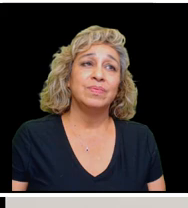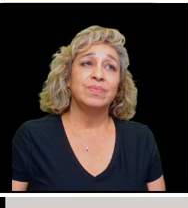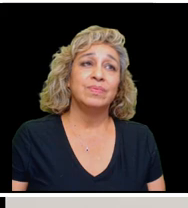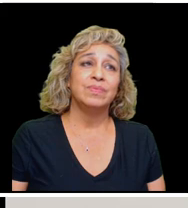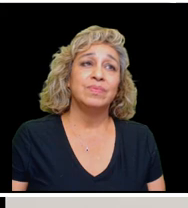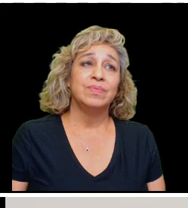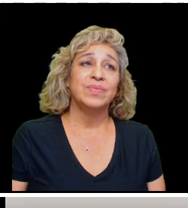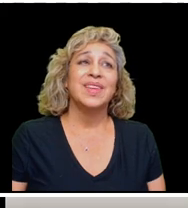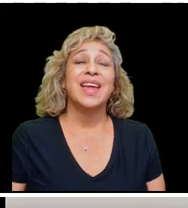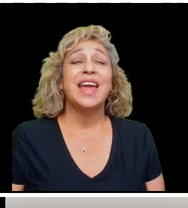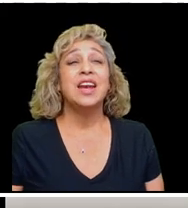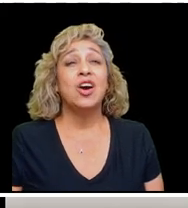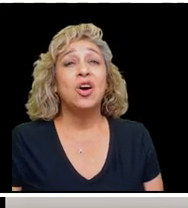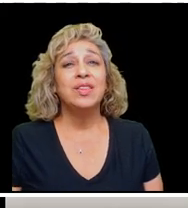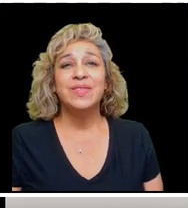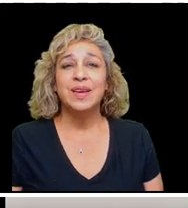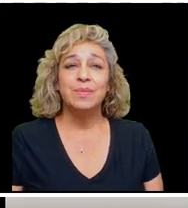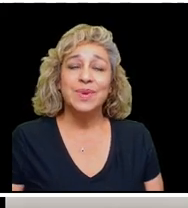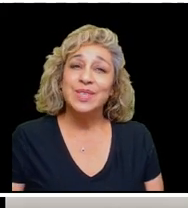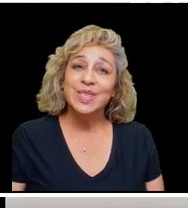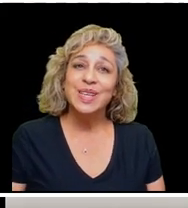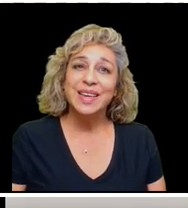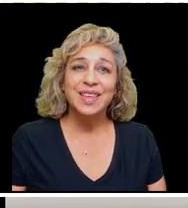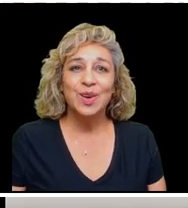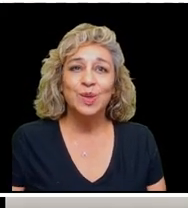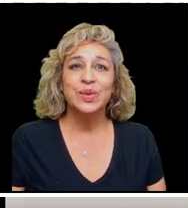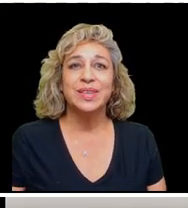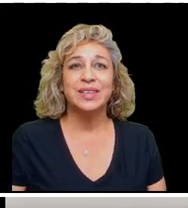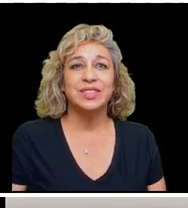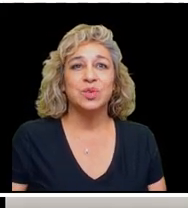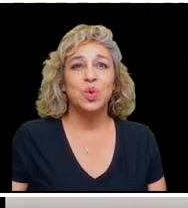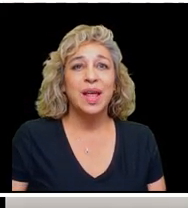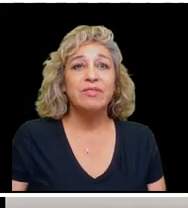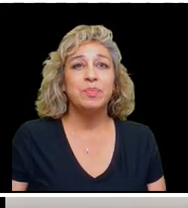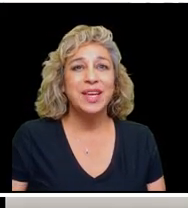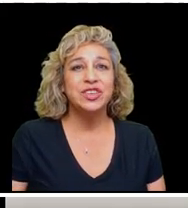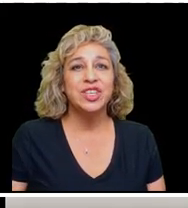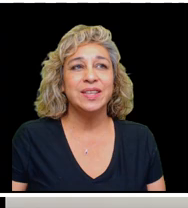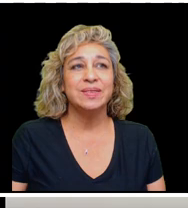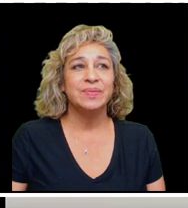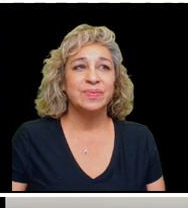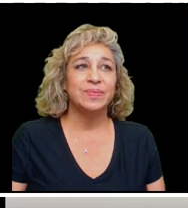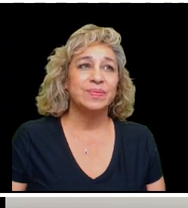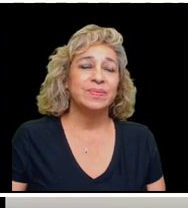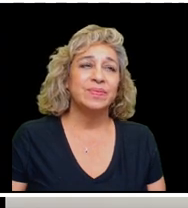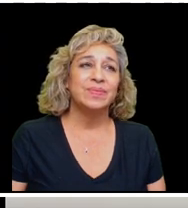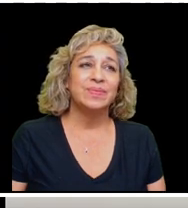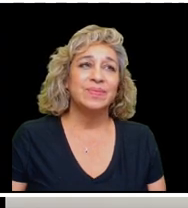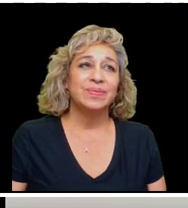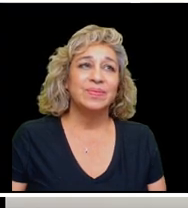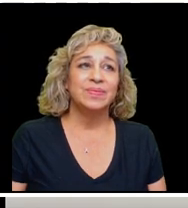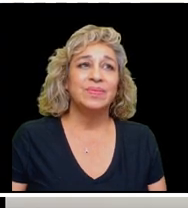and all of them just like the older adults will have a pension